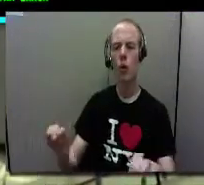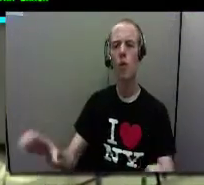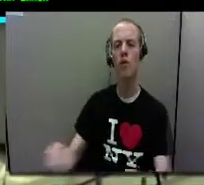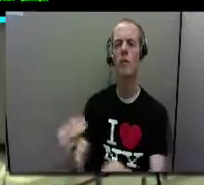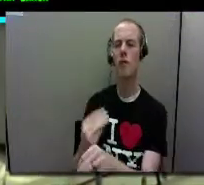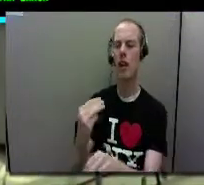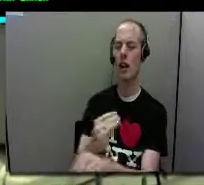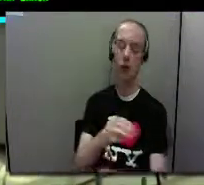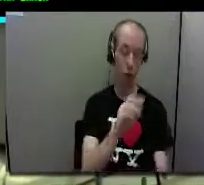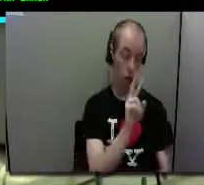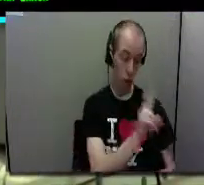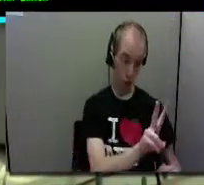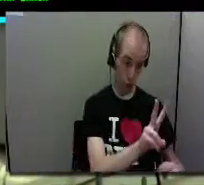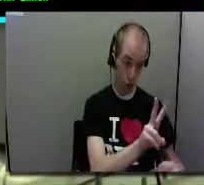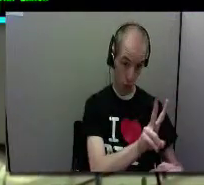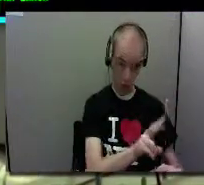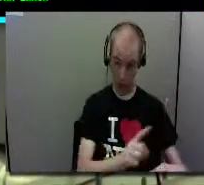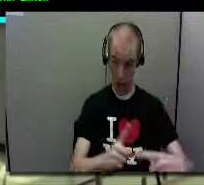problem. 2